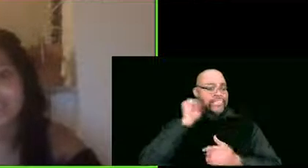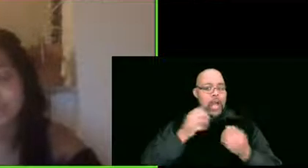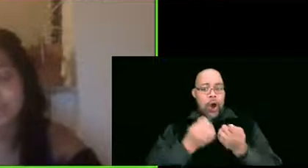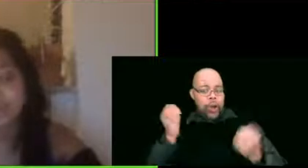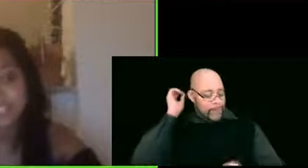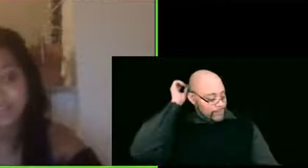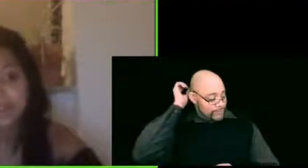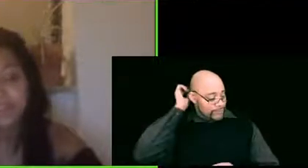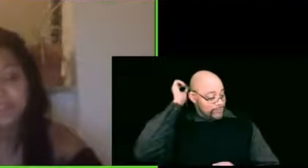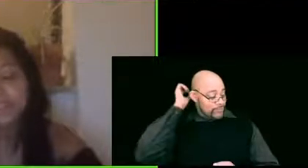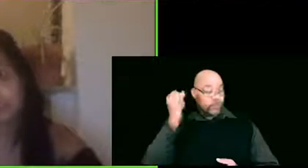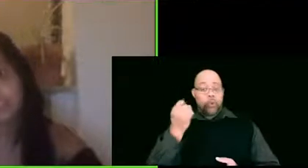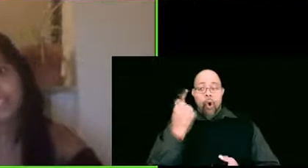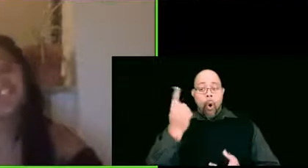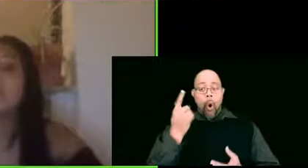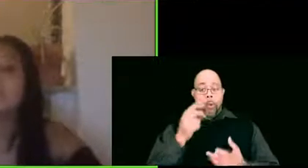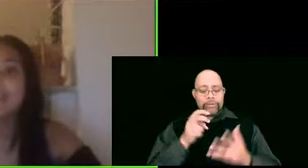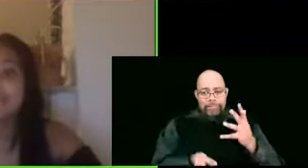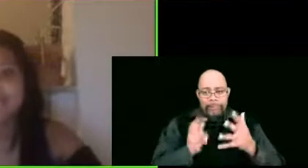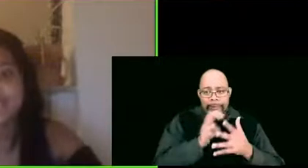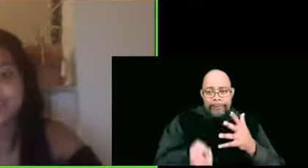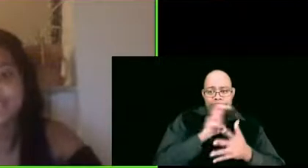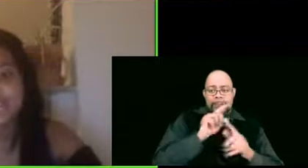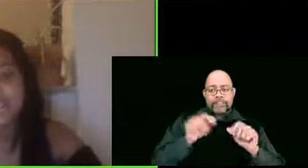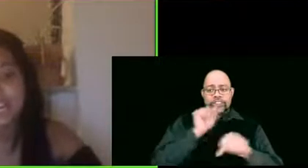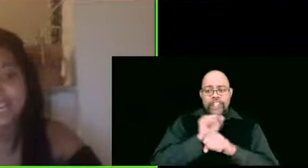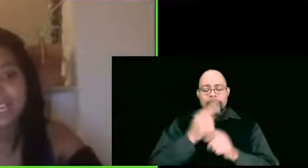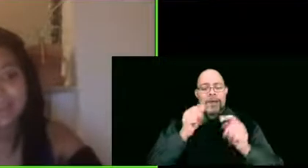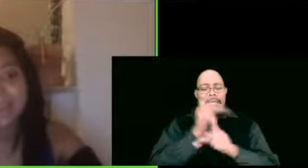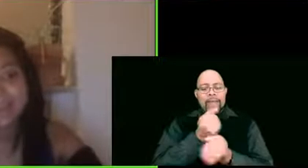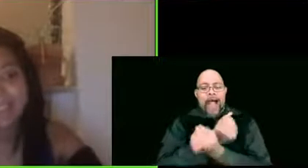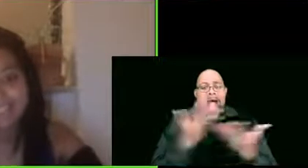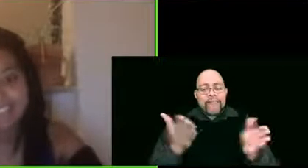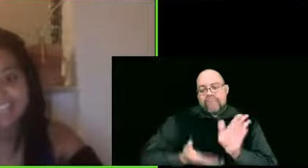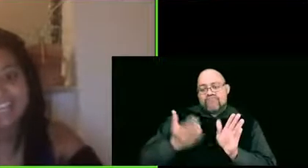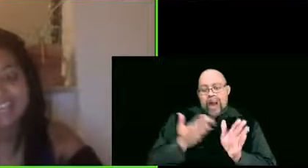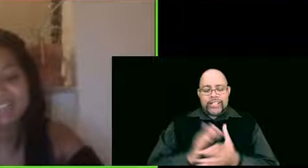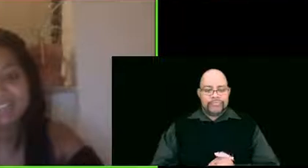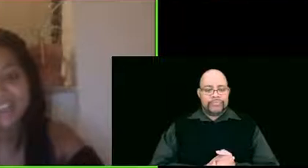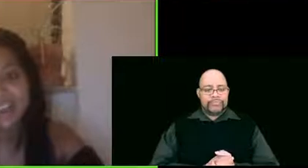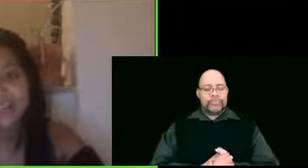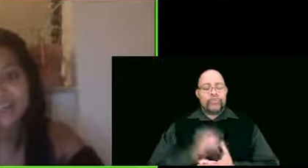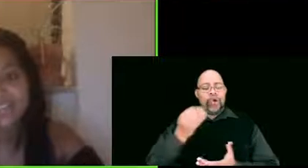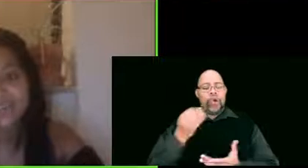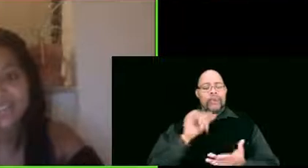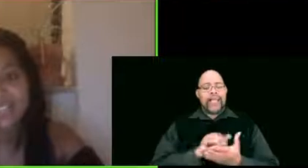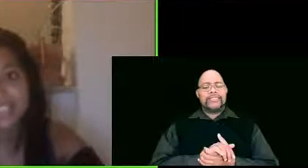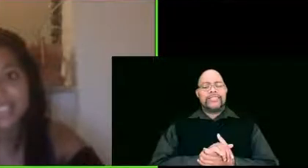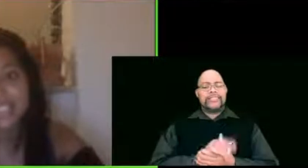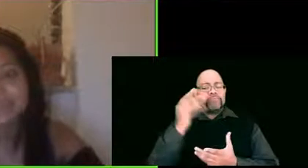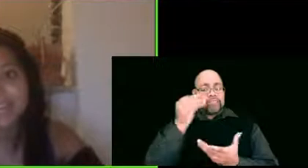all of the sound equipment. So you're constantly jumping from job to job, trying to keep everything running.